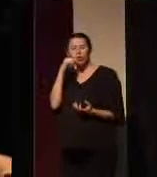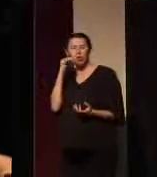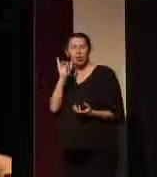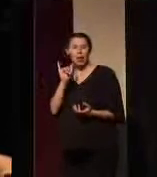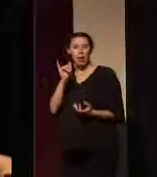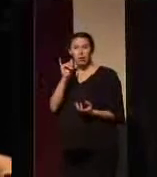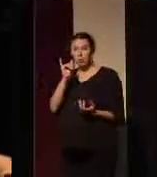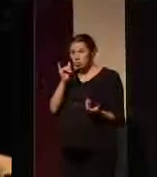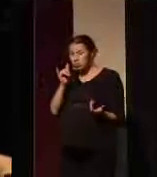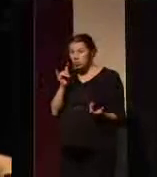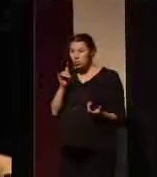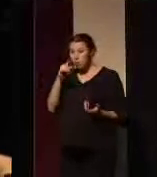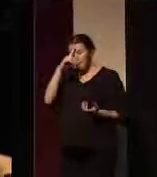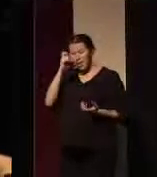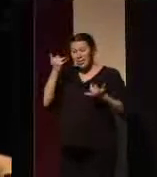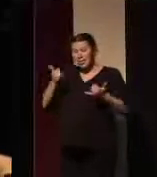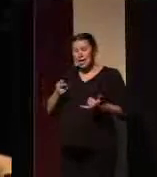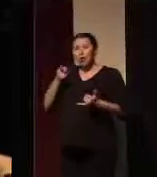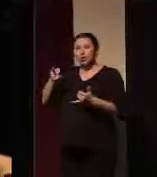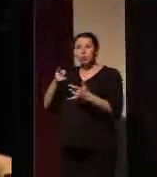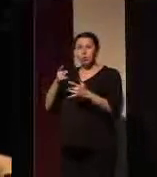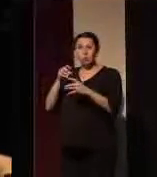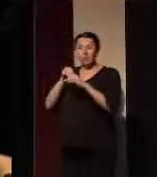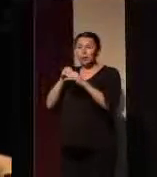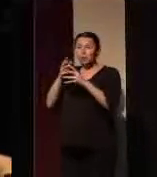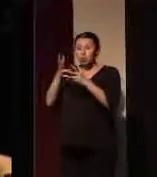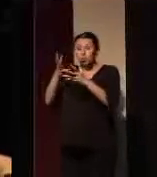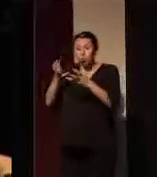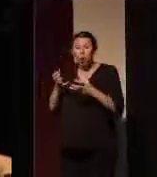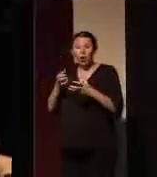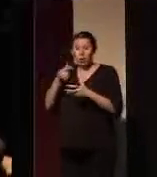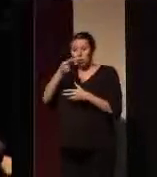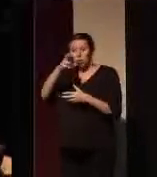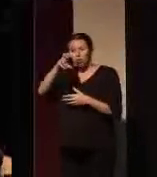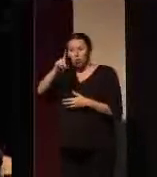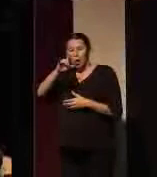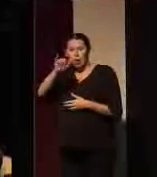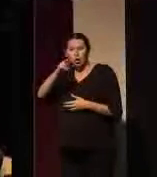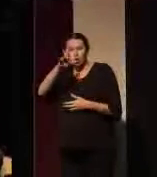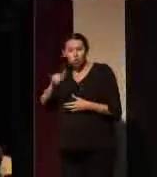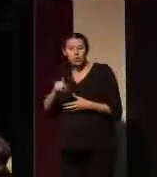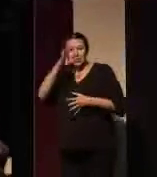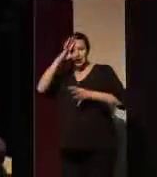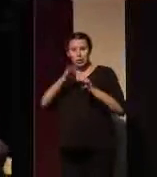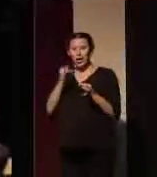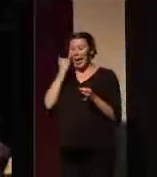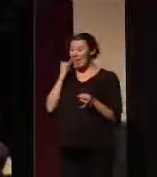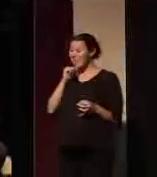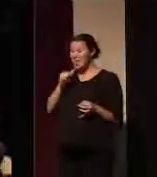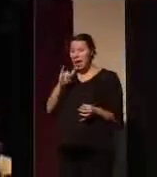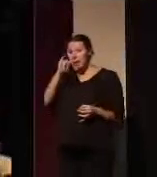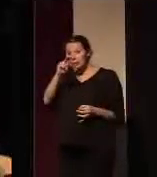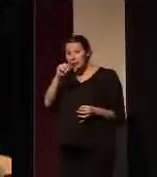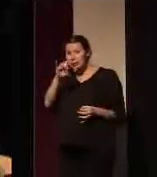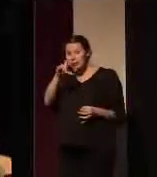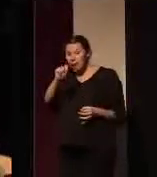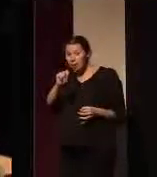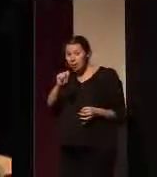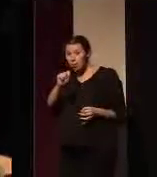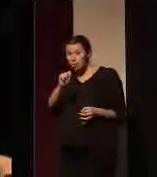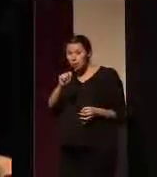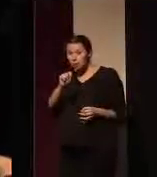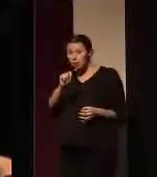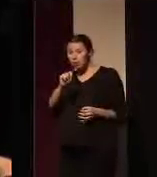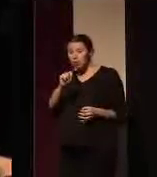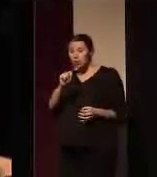now in the outcome of the grand jury decision. If he's not indicted, then it's guess good. What can happen? Yeah, yeah. It's a good point,